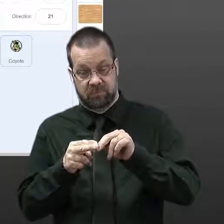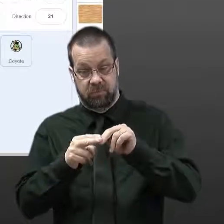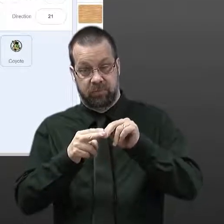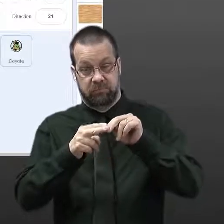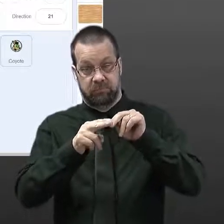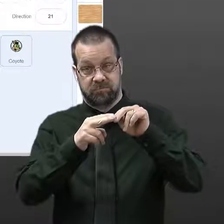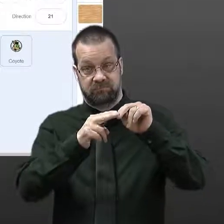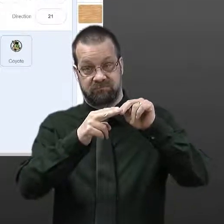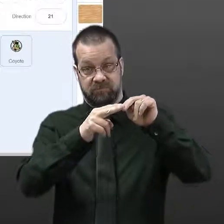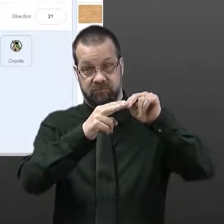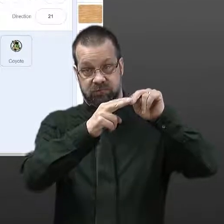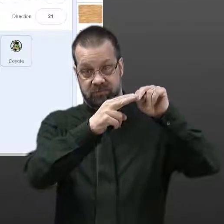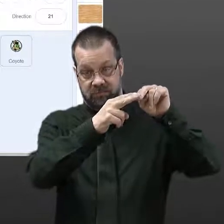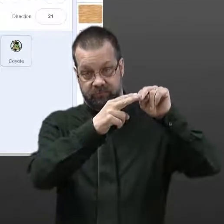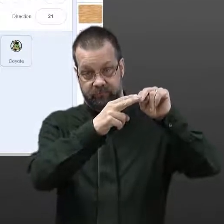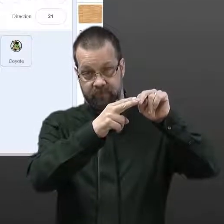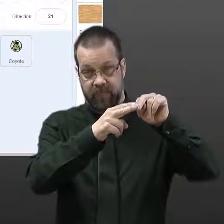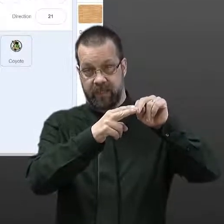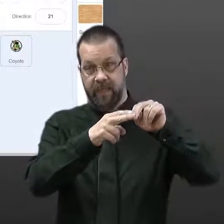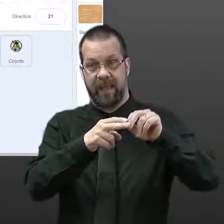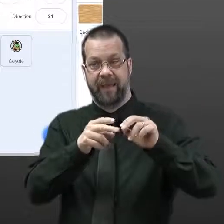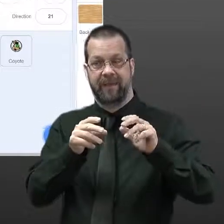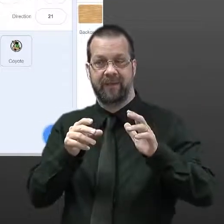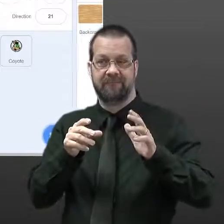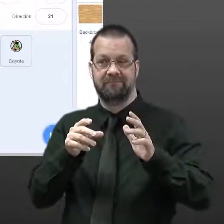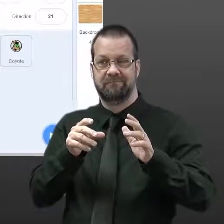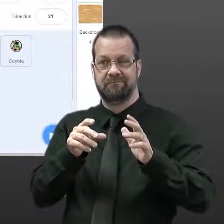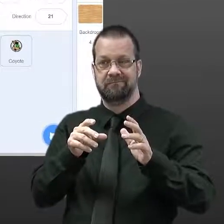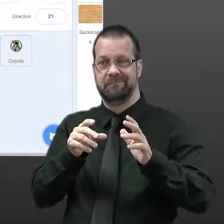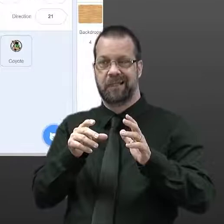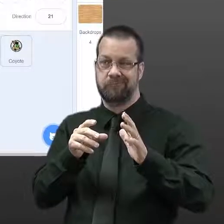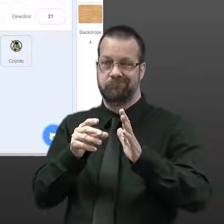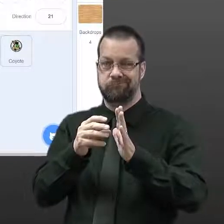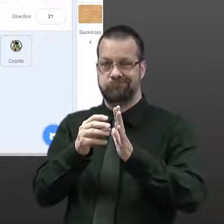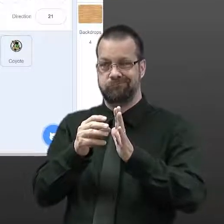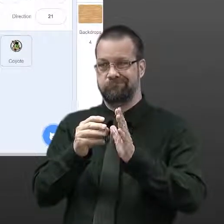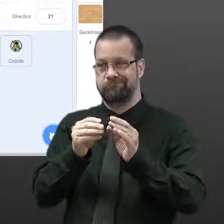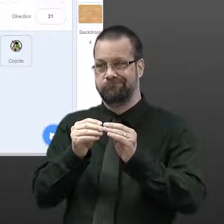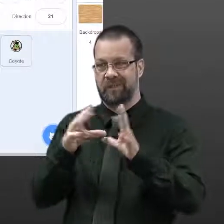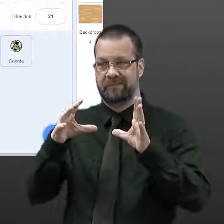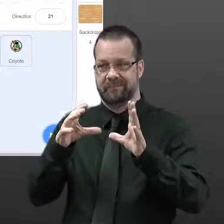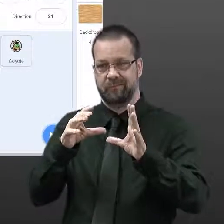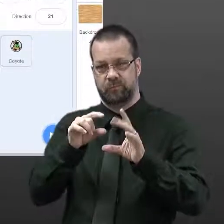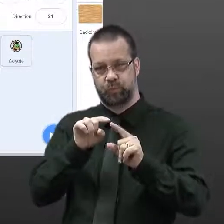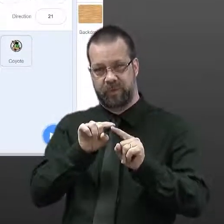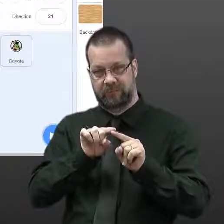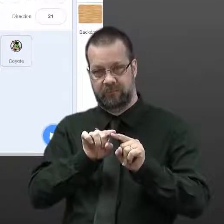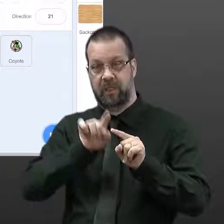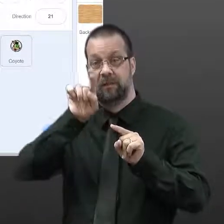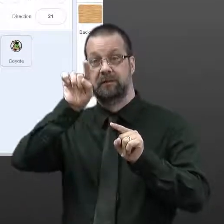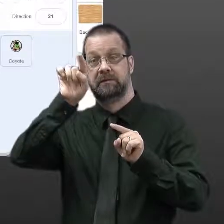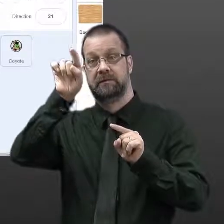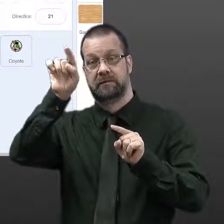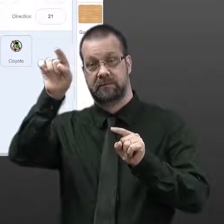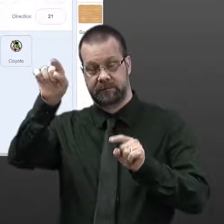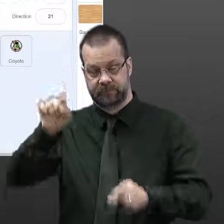ascending sound, and then sort of like a suction cup launch sound once you let go of the